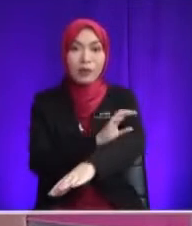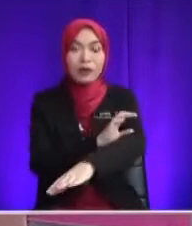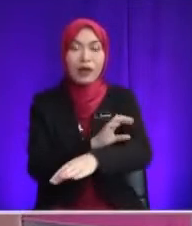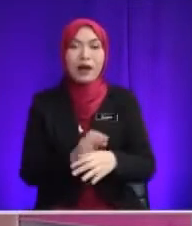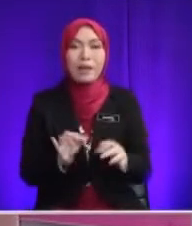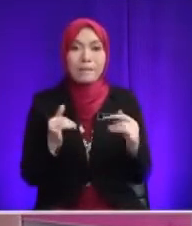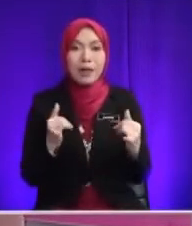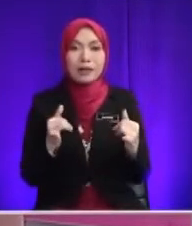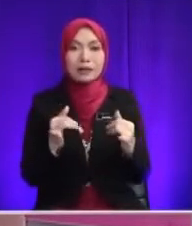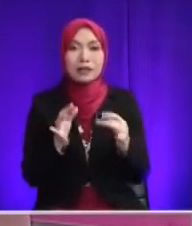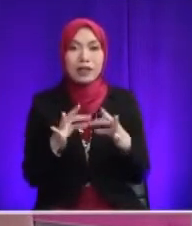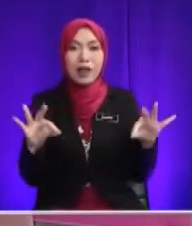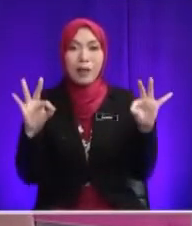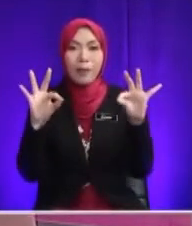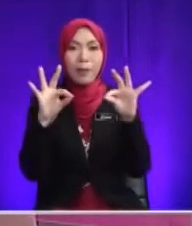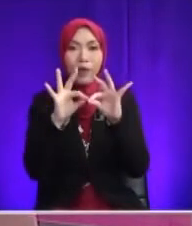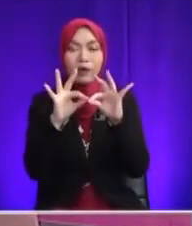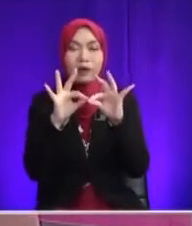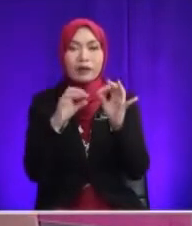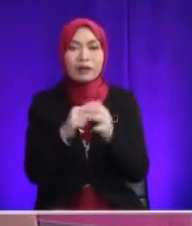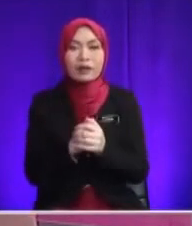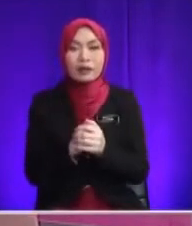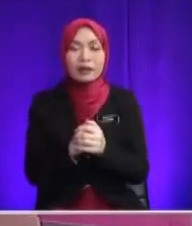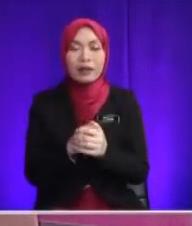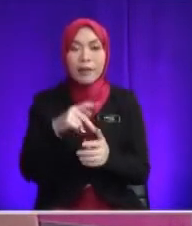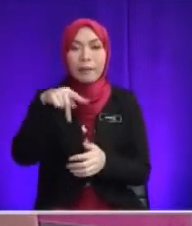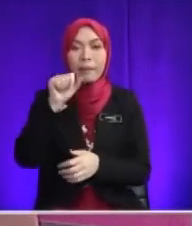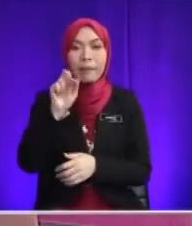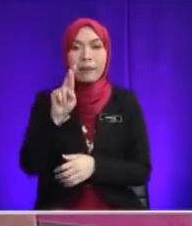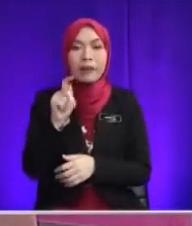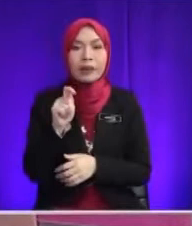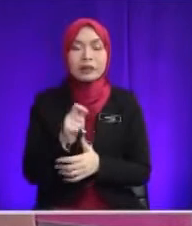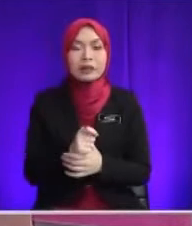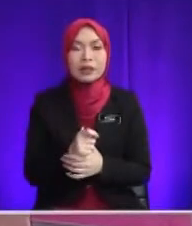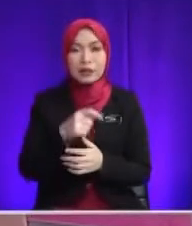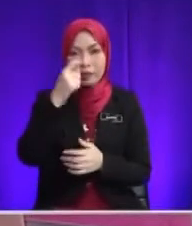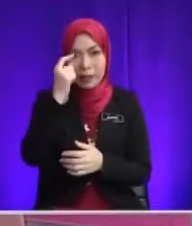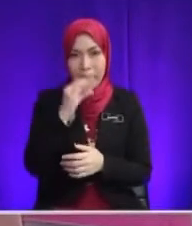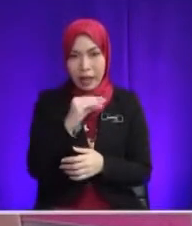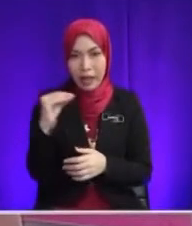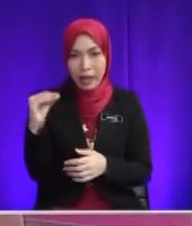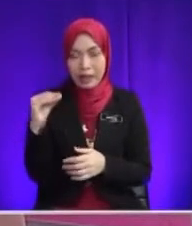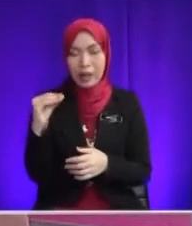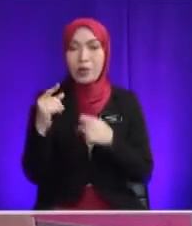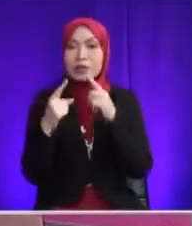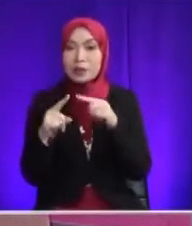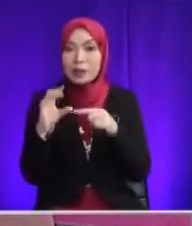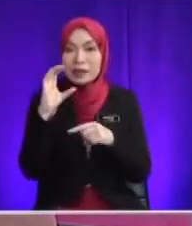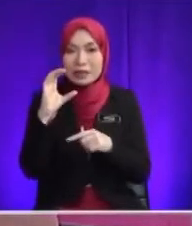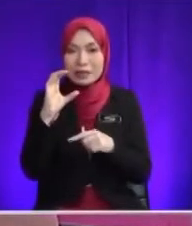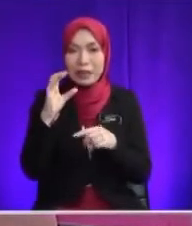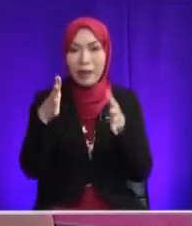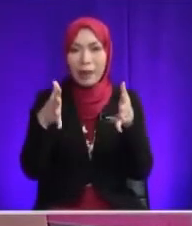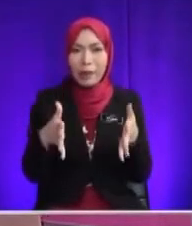So I think this is true. Computer is a part of technology. And then for answer C, paperwork takes too